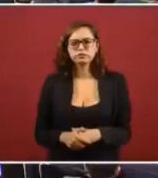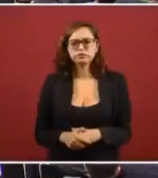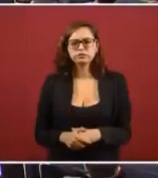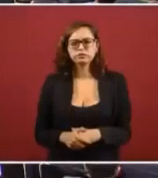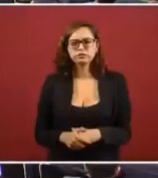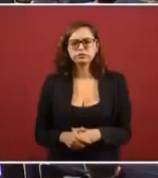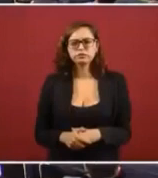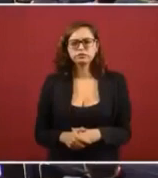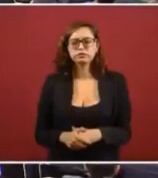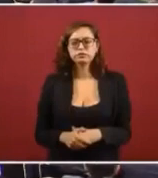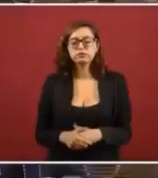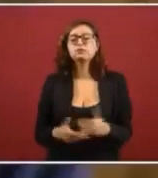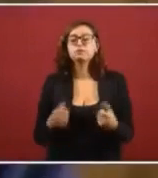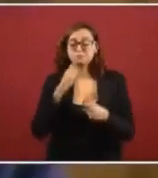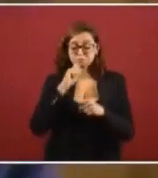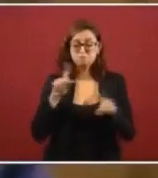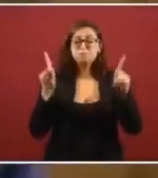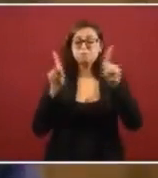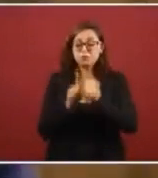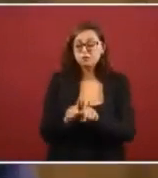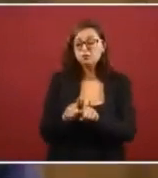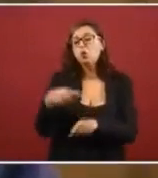foodstuff for